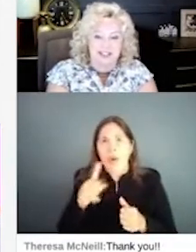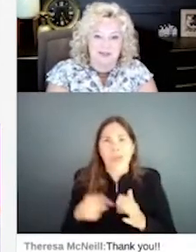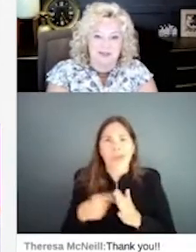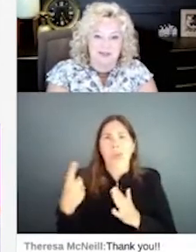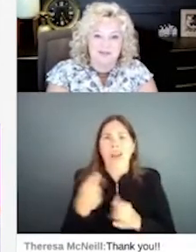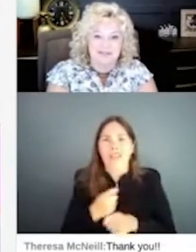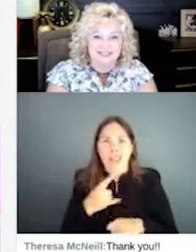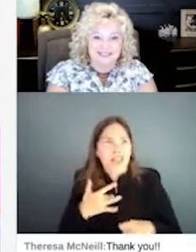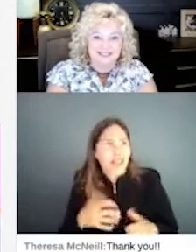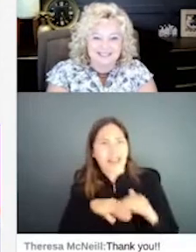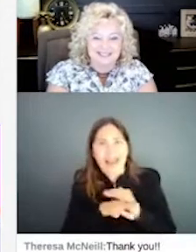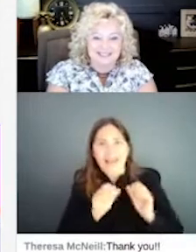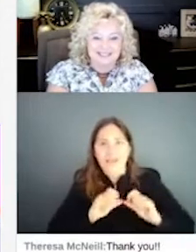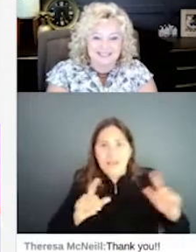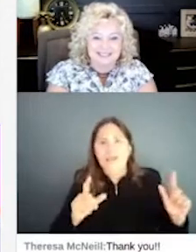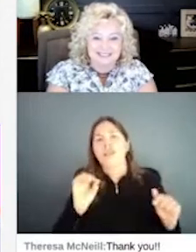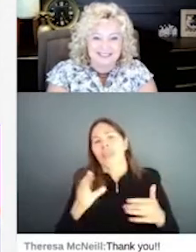to.